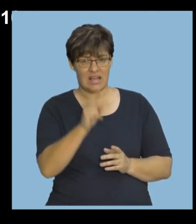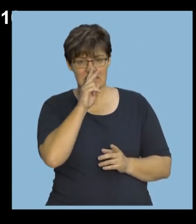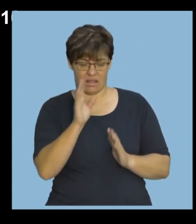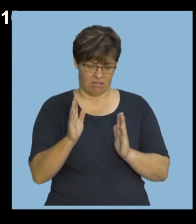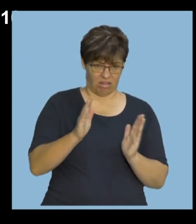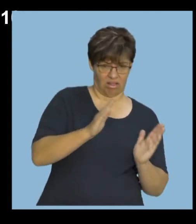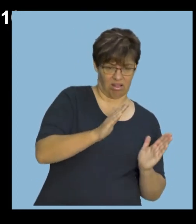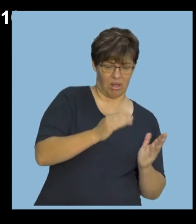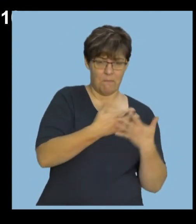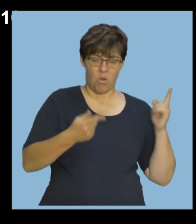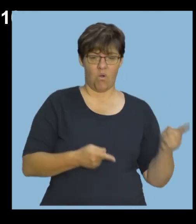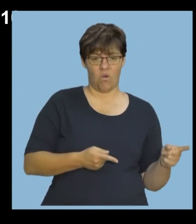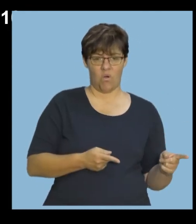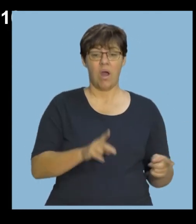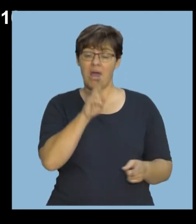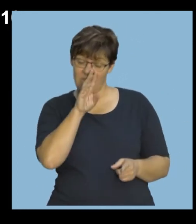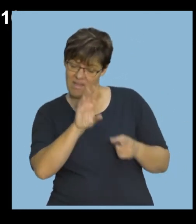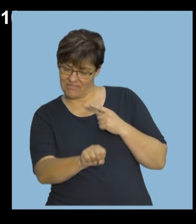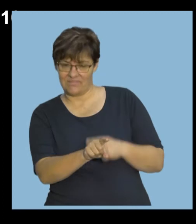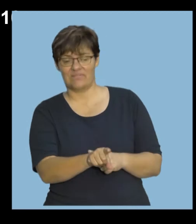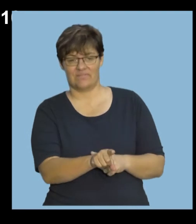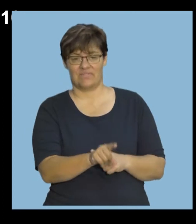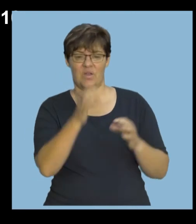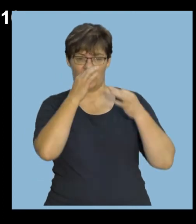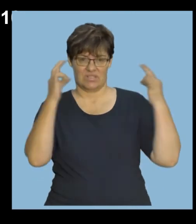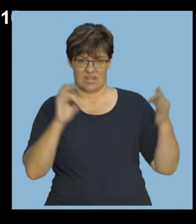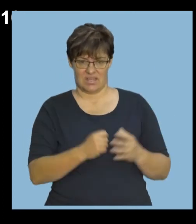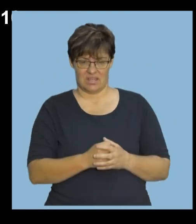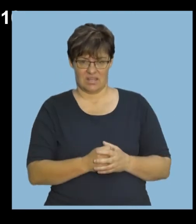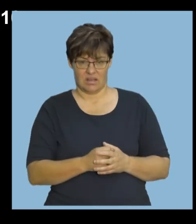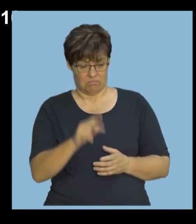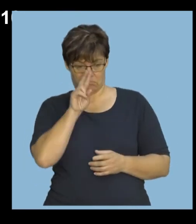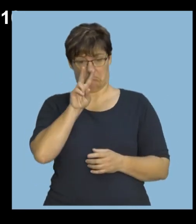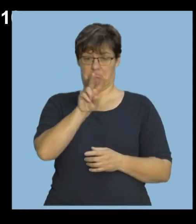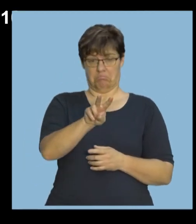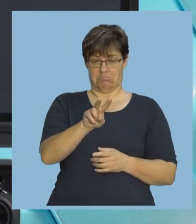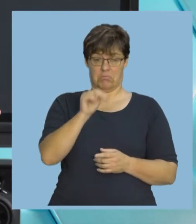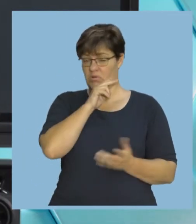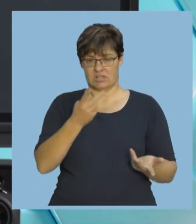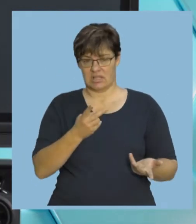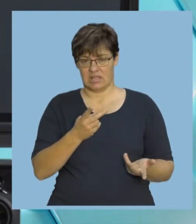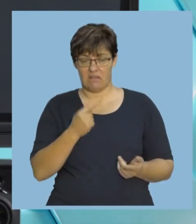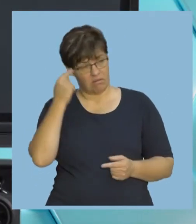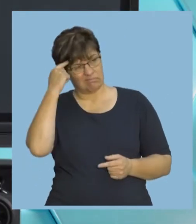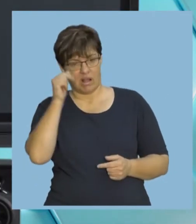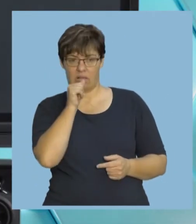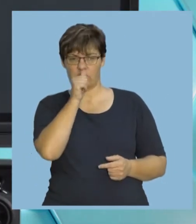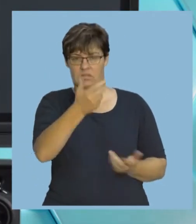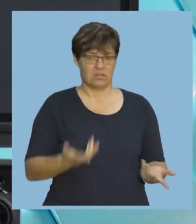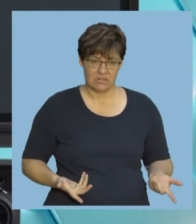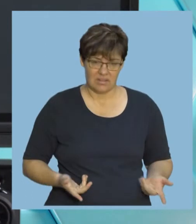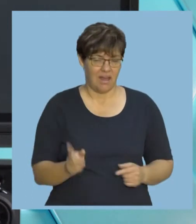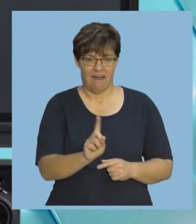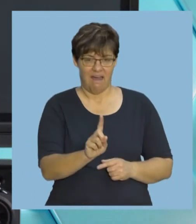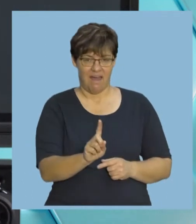tell the skewness of data if we have the Whisker plot. We cannot really tell, you know, unless you guess.